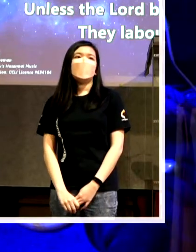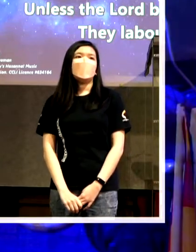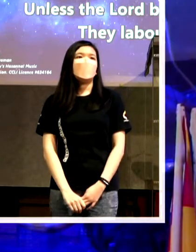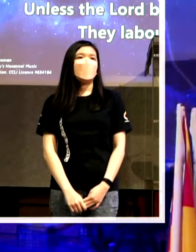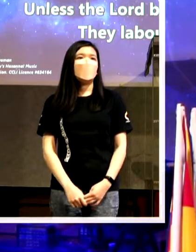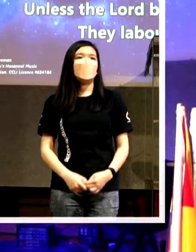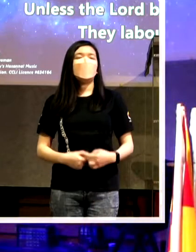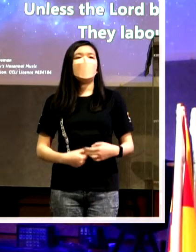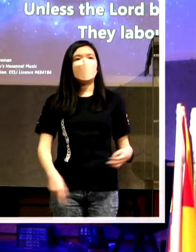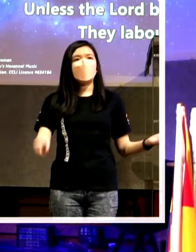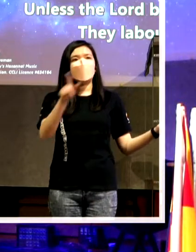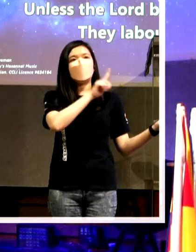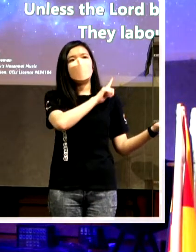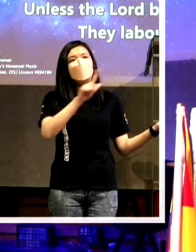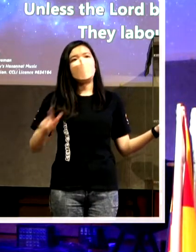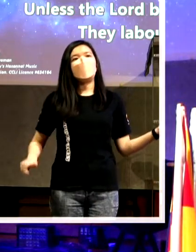voice. Unless the